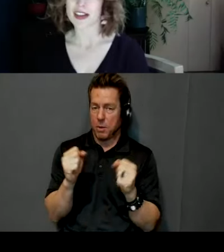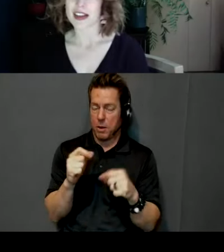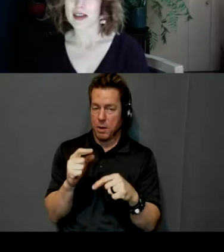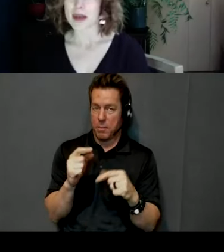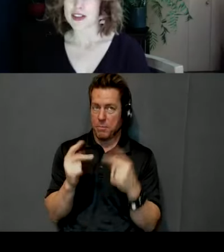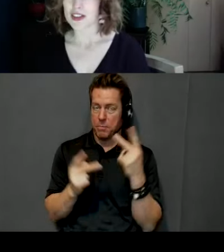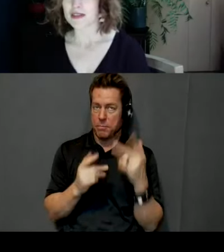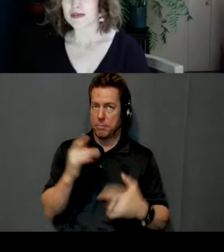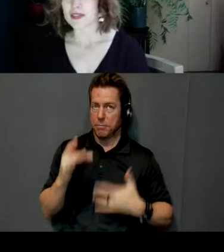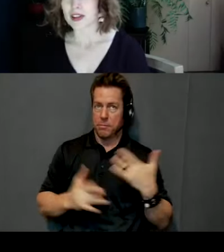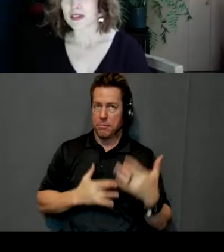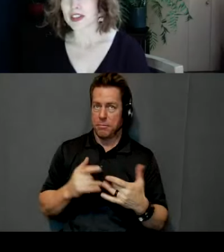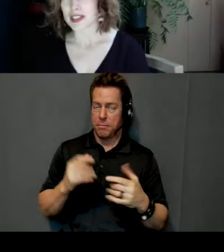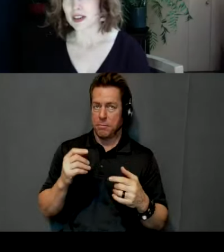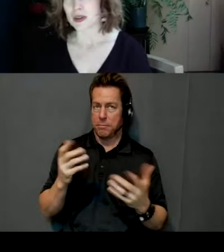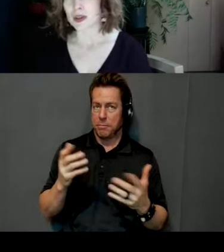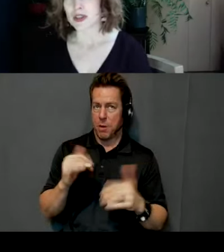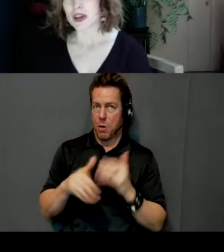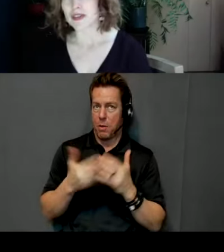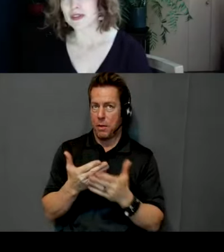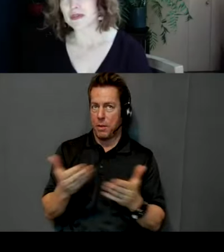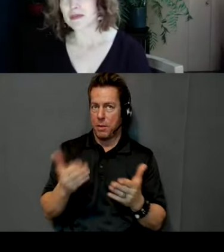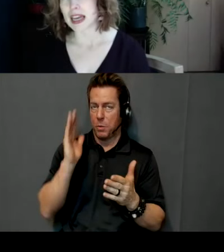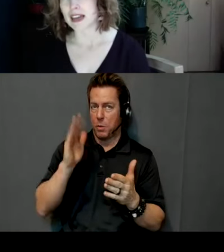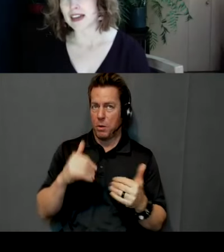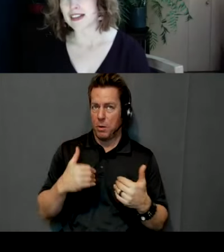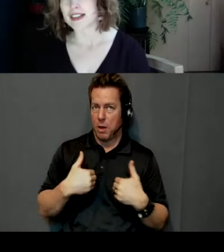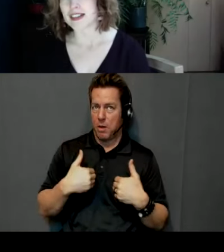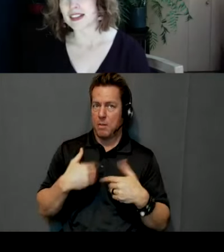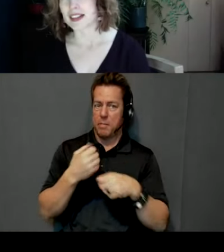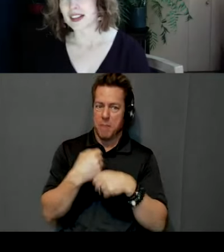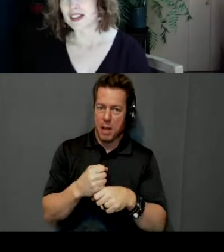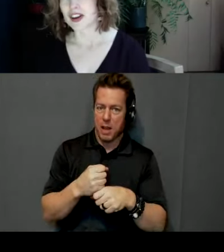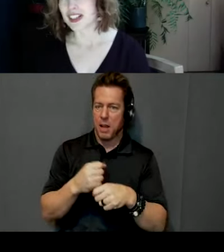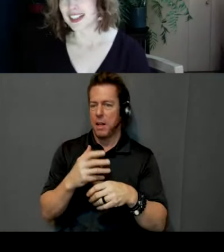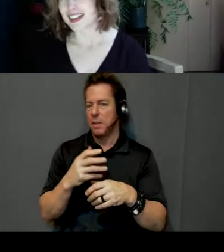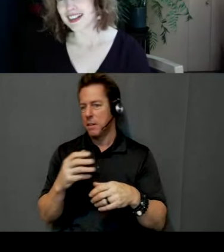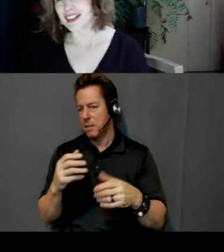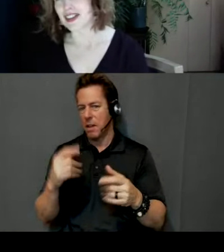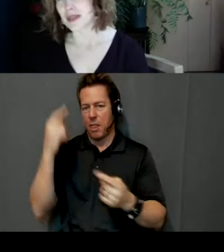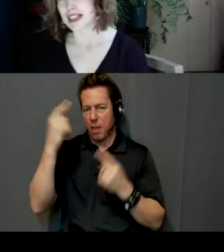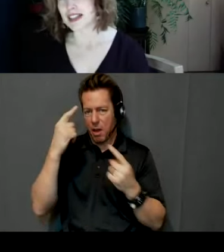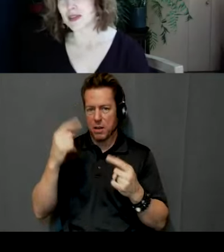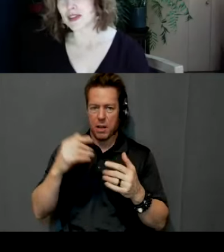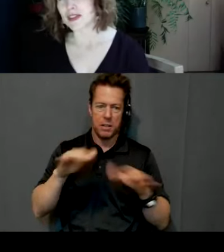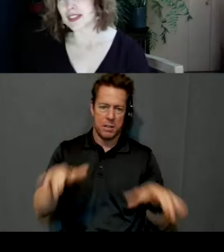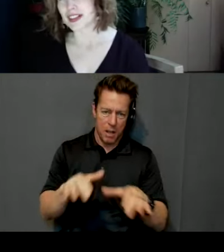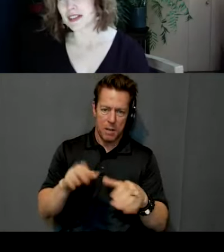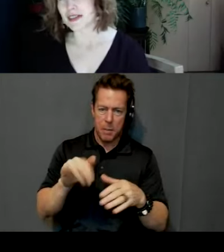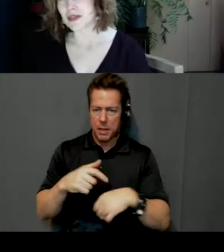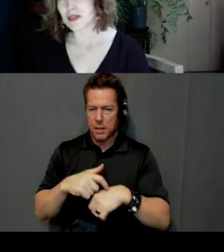even imagine all of the things that you're going to have made and thought and done by the time